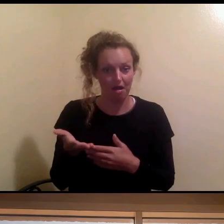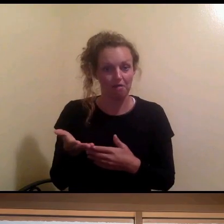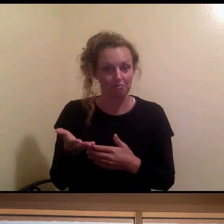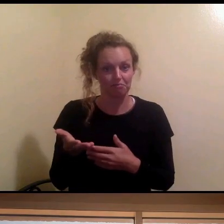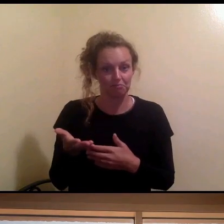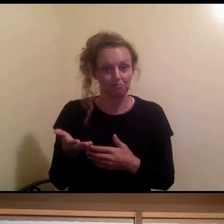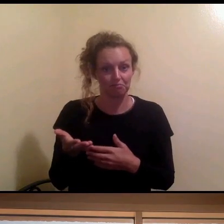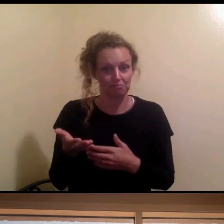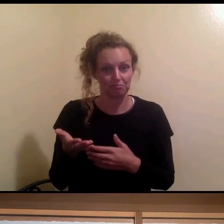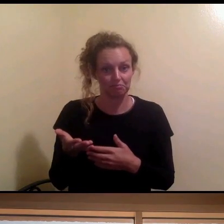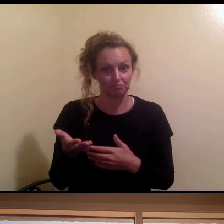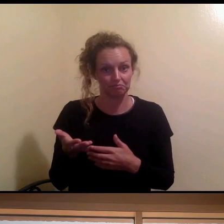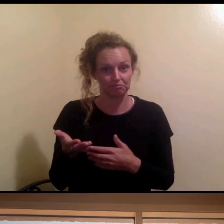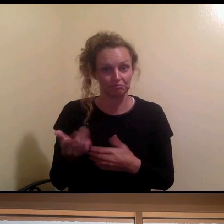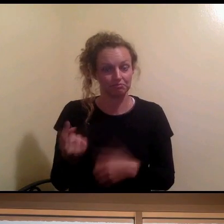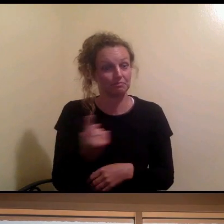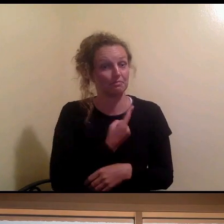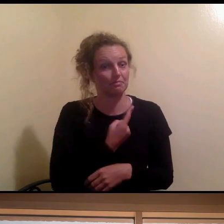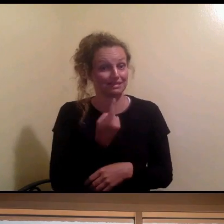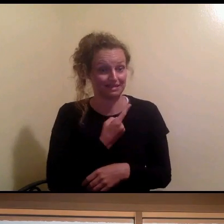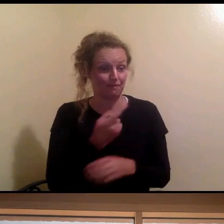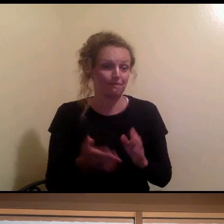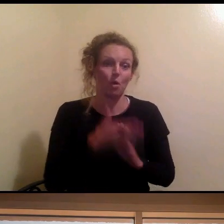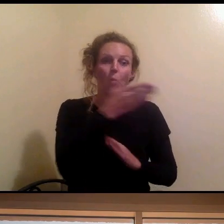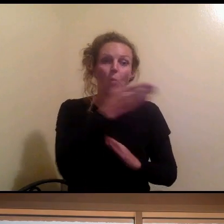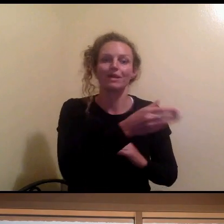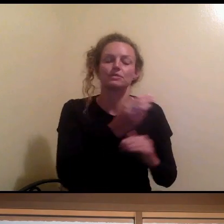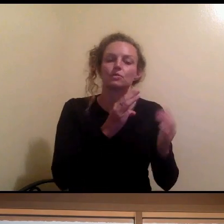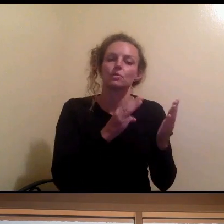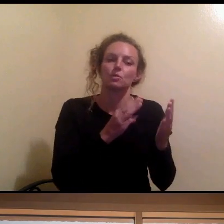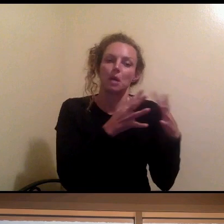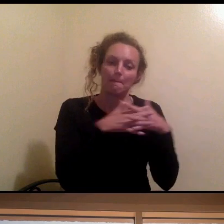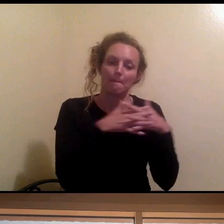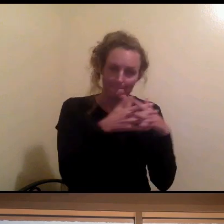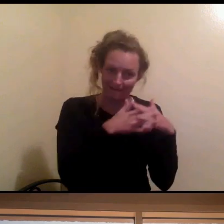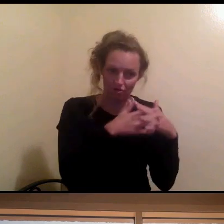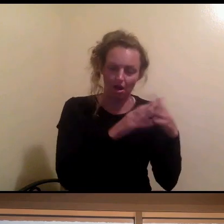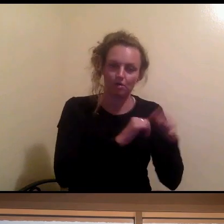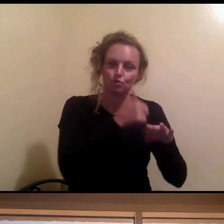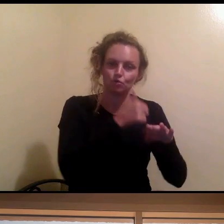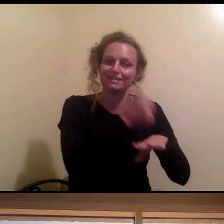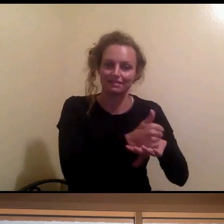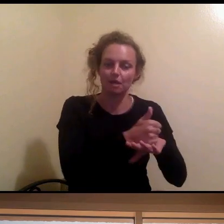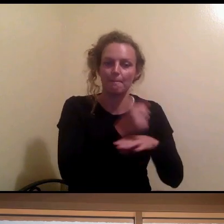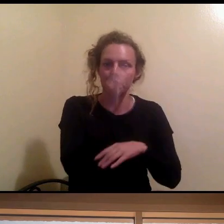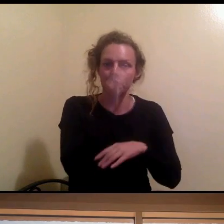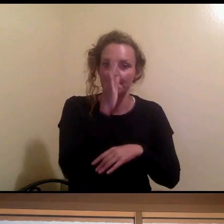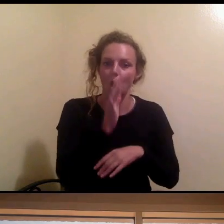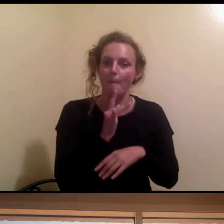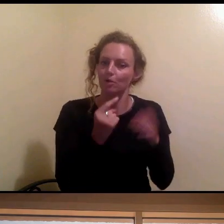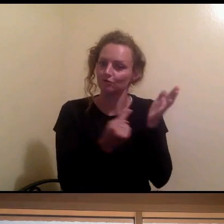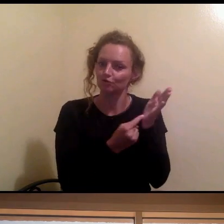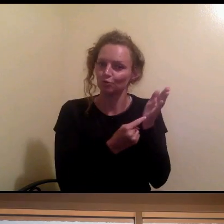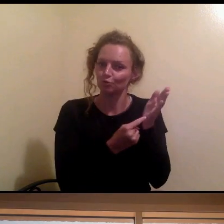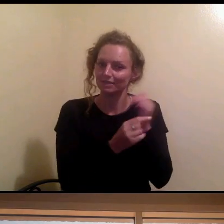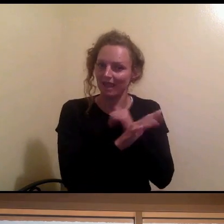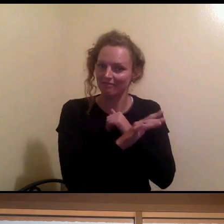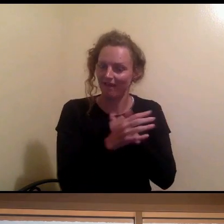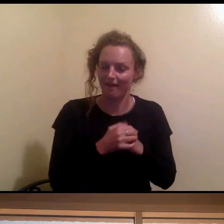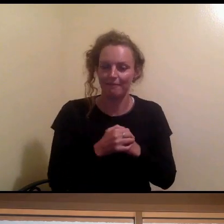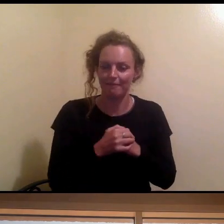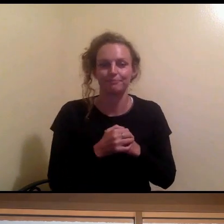Minnesota to launch Purple Tuesday there. And Charlene Overend hits me with this new number